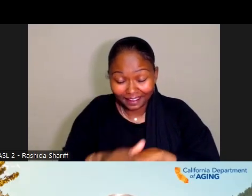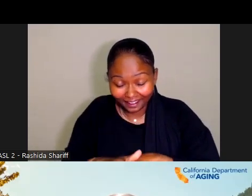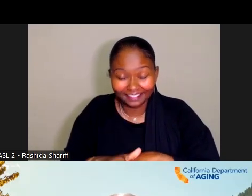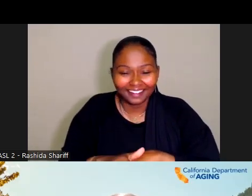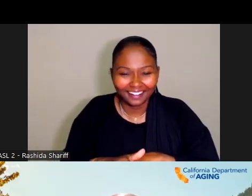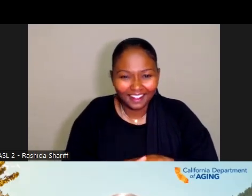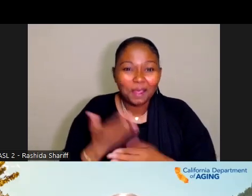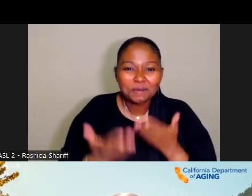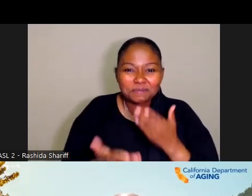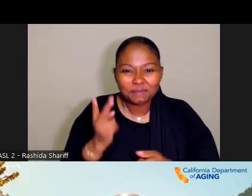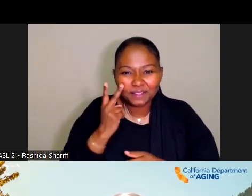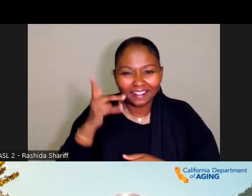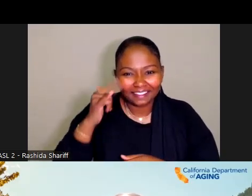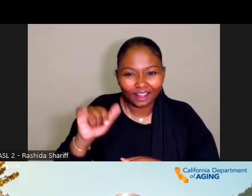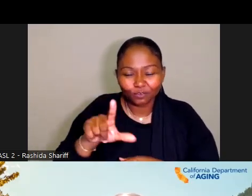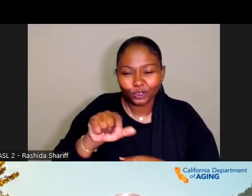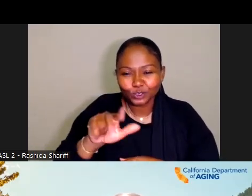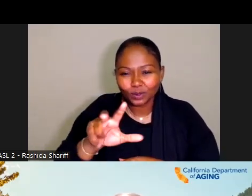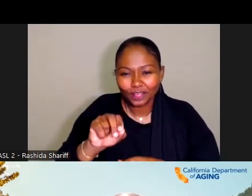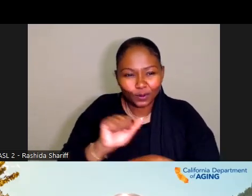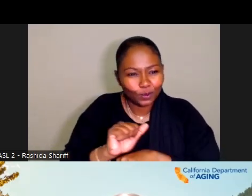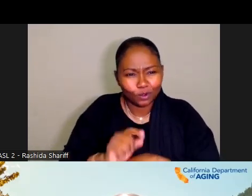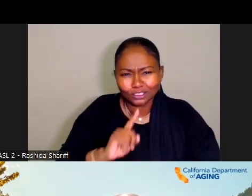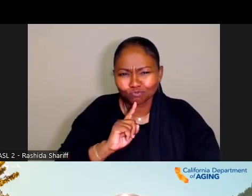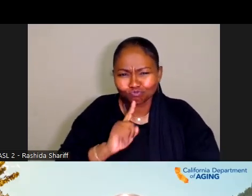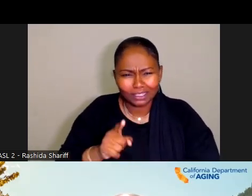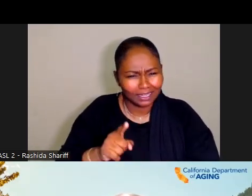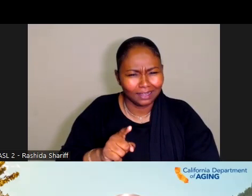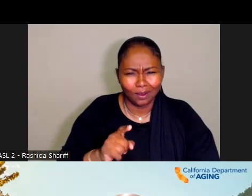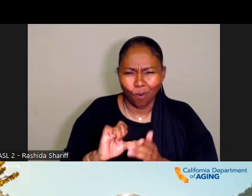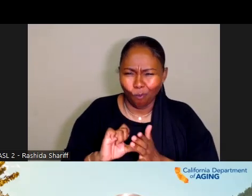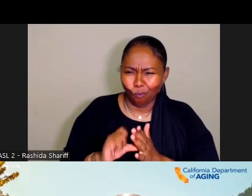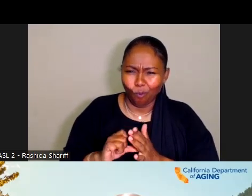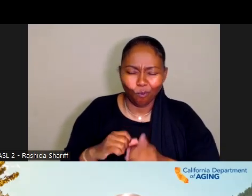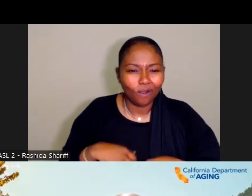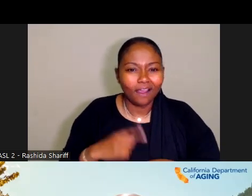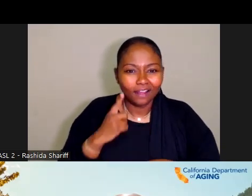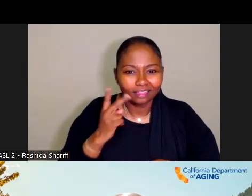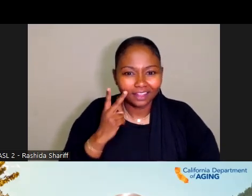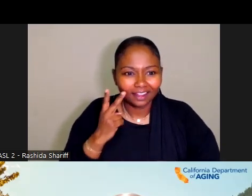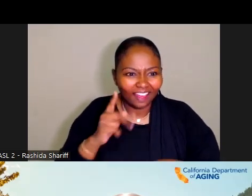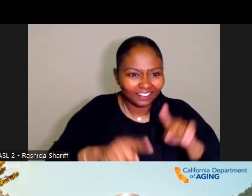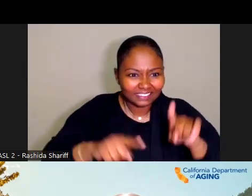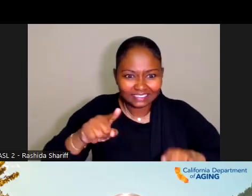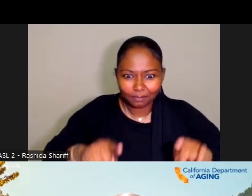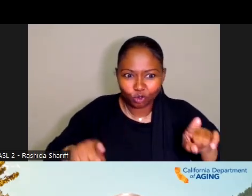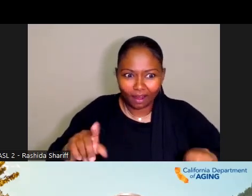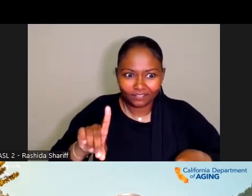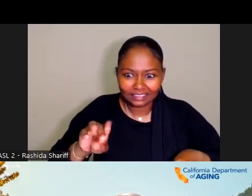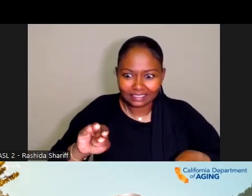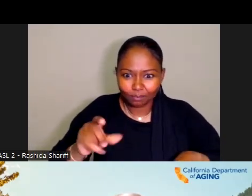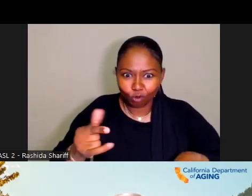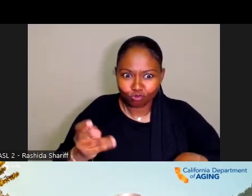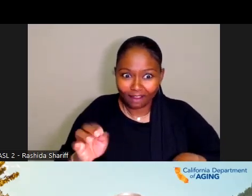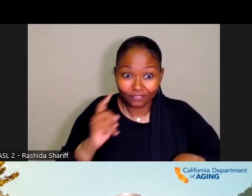California 2030 work, because it's really impressive in terms of looking at the demographics of our state and